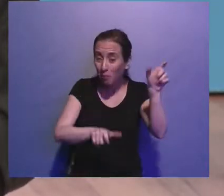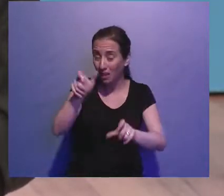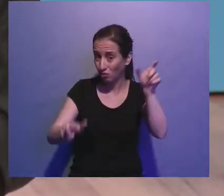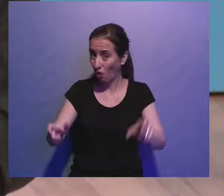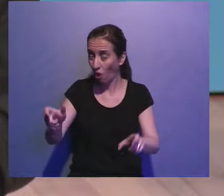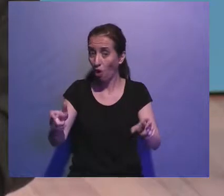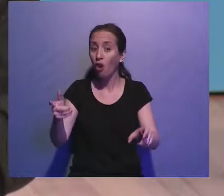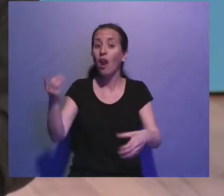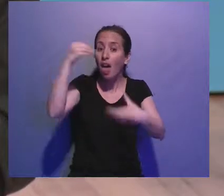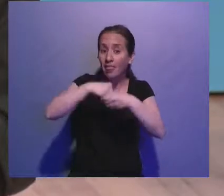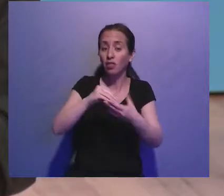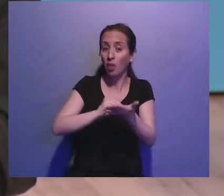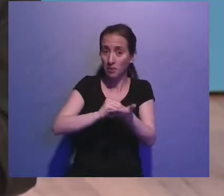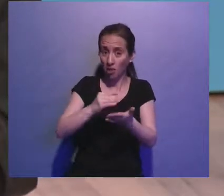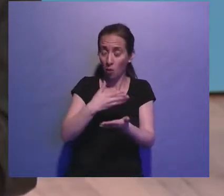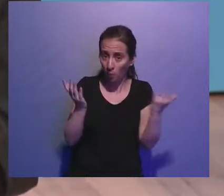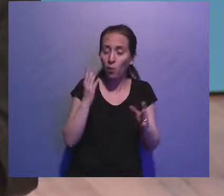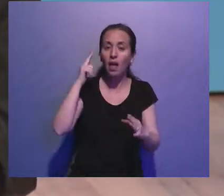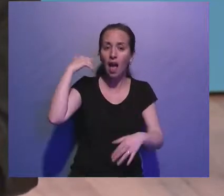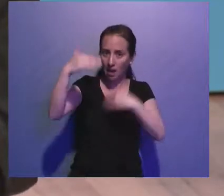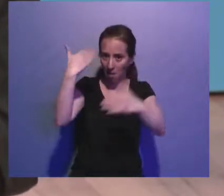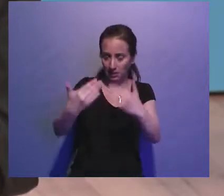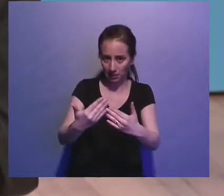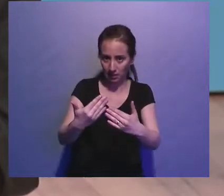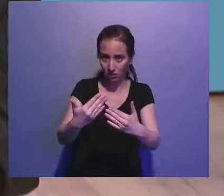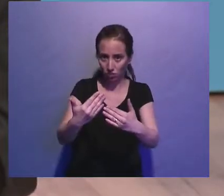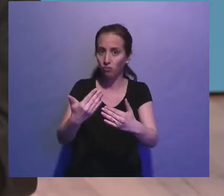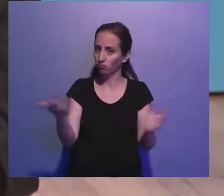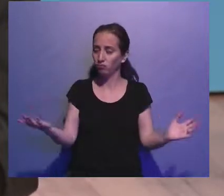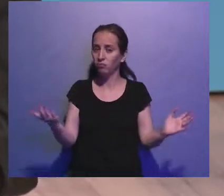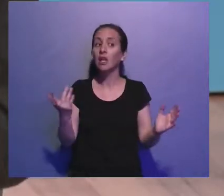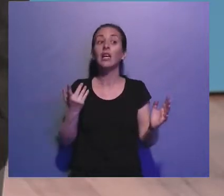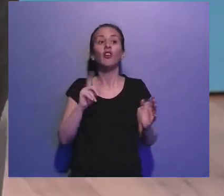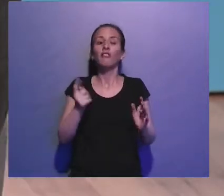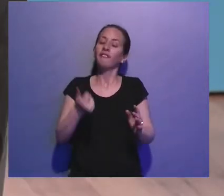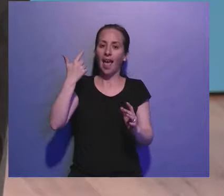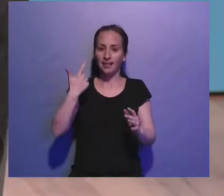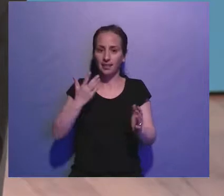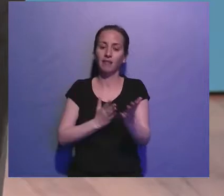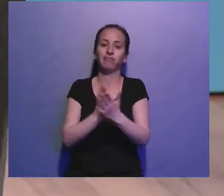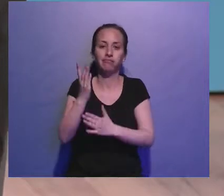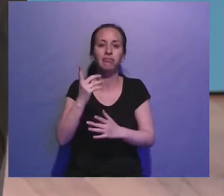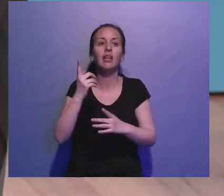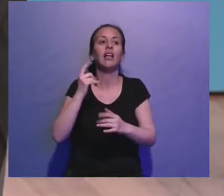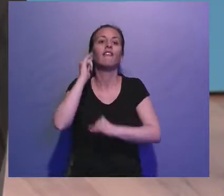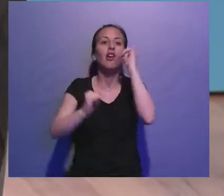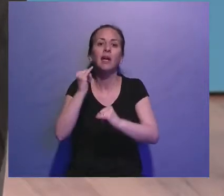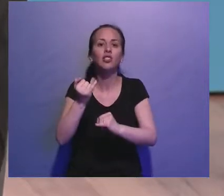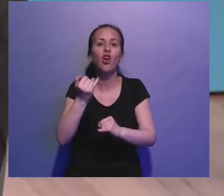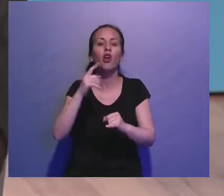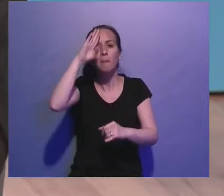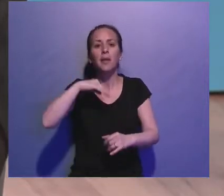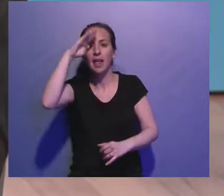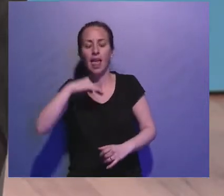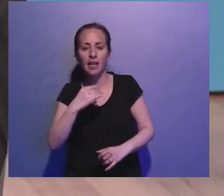people access to public information. Sometimes it is very difficult to sustain